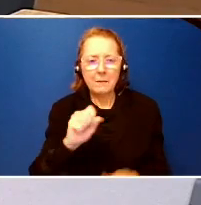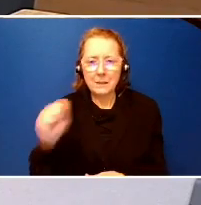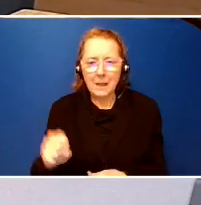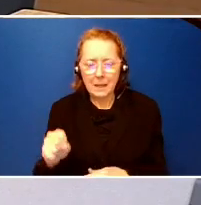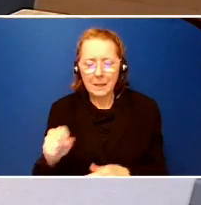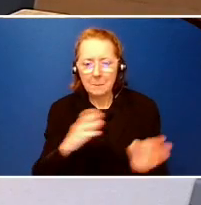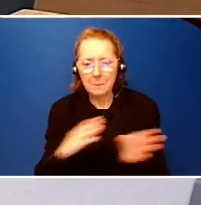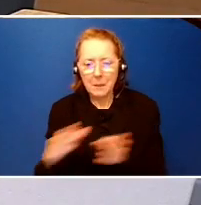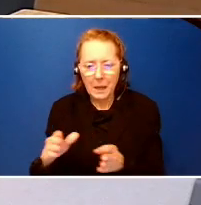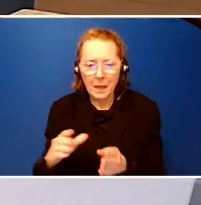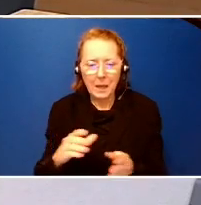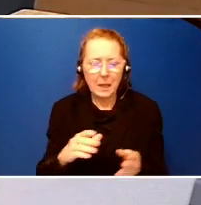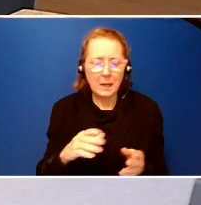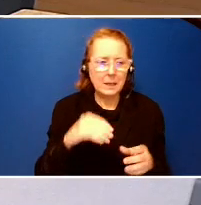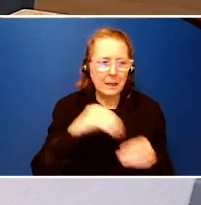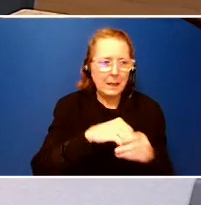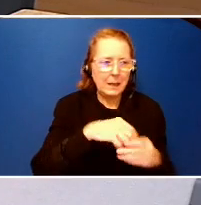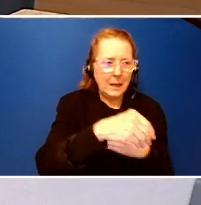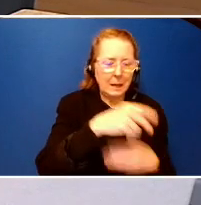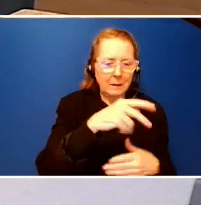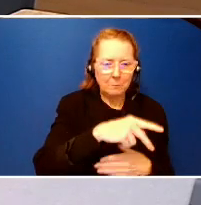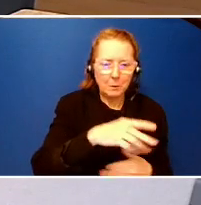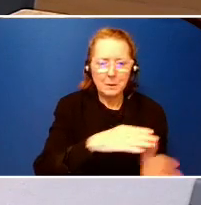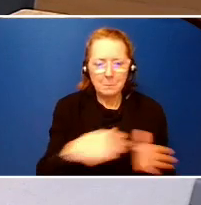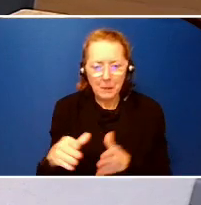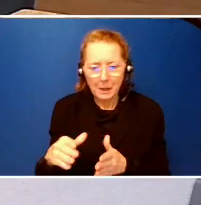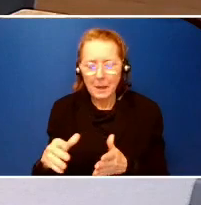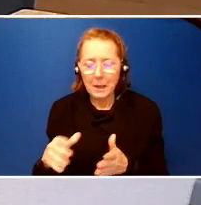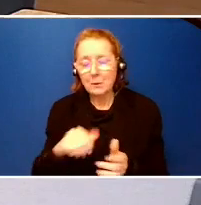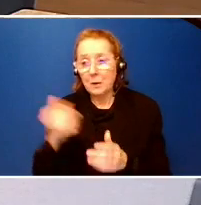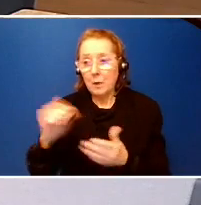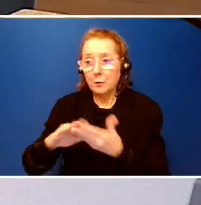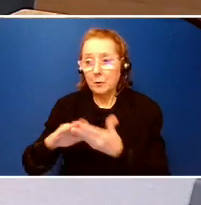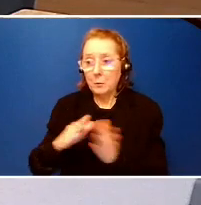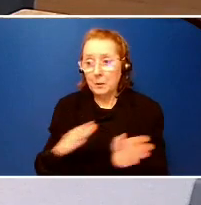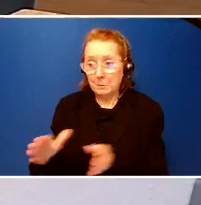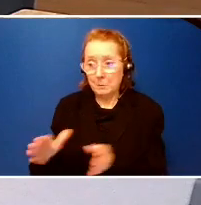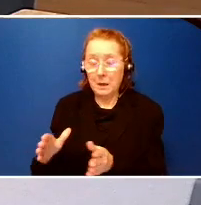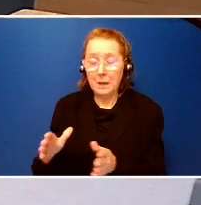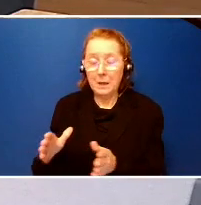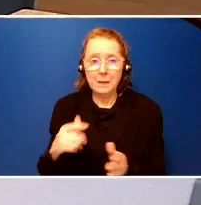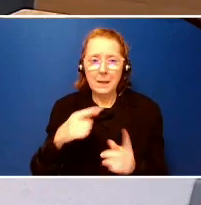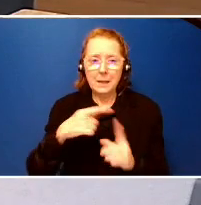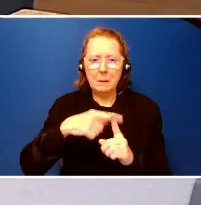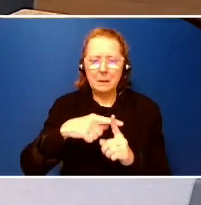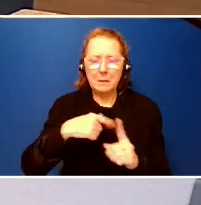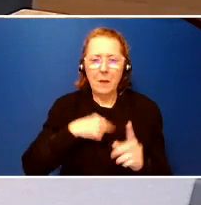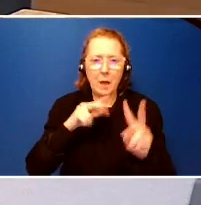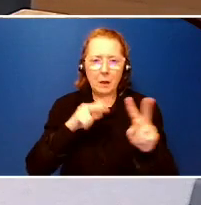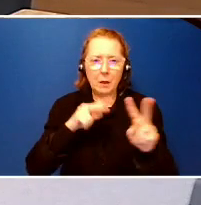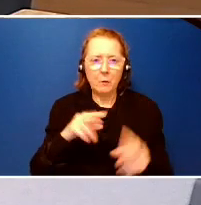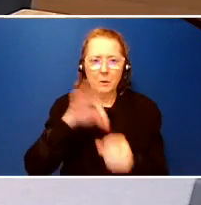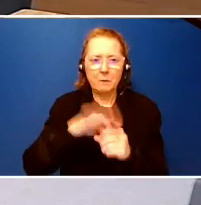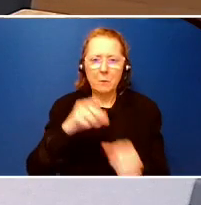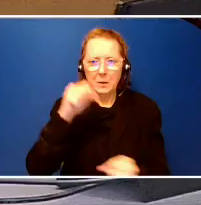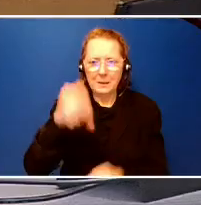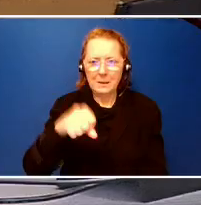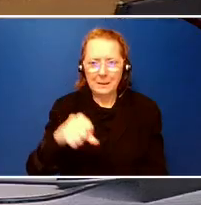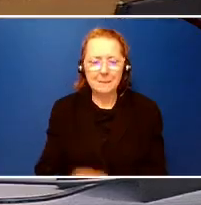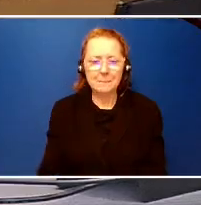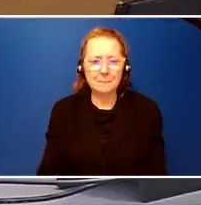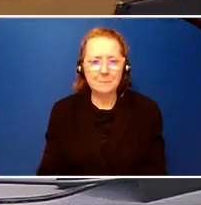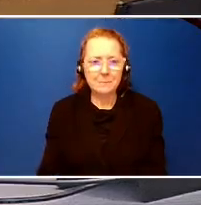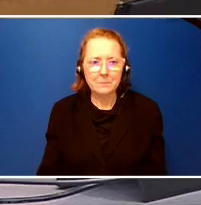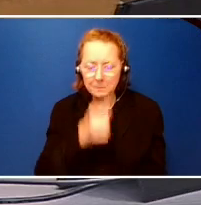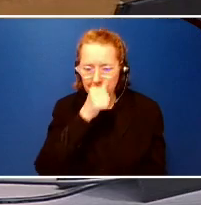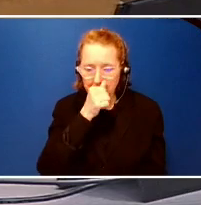community plan. And really, I think it's a positive step, and I look forward to voting yes emphatically. Thank you, Councillor.